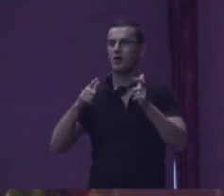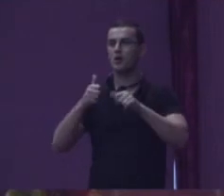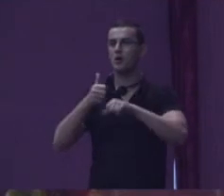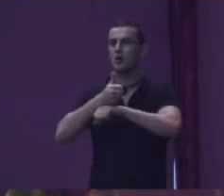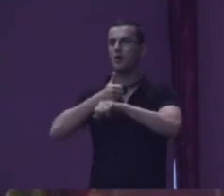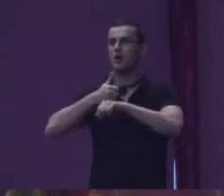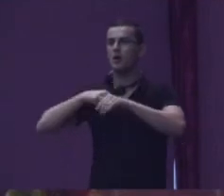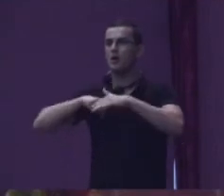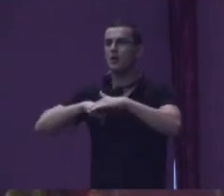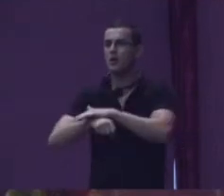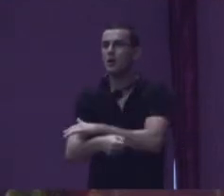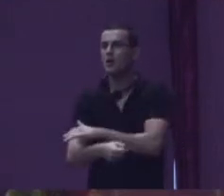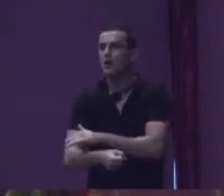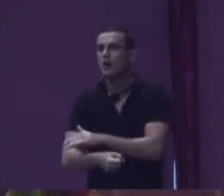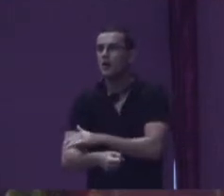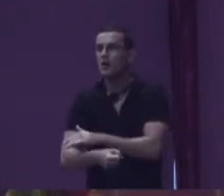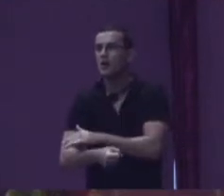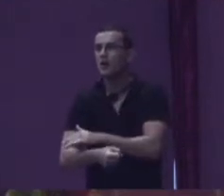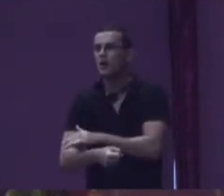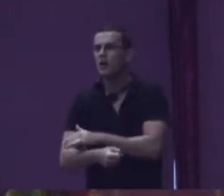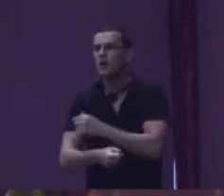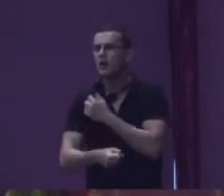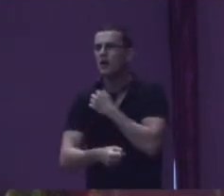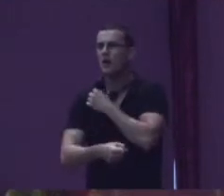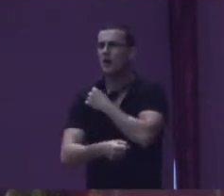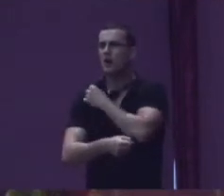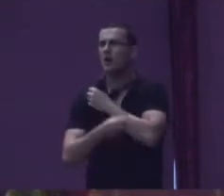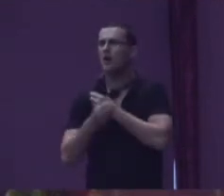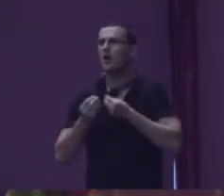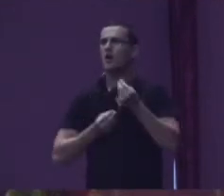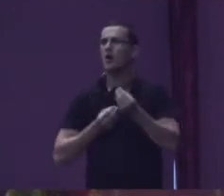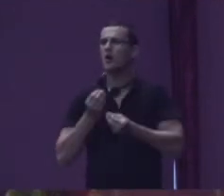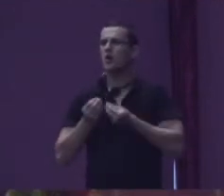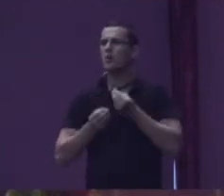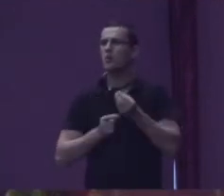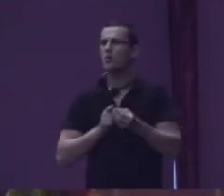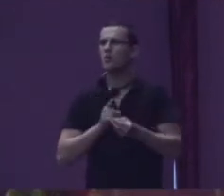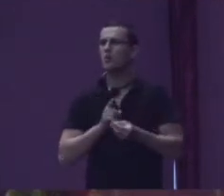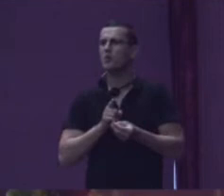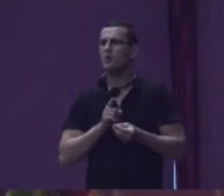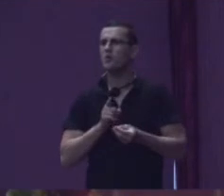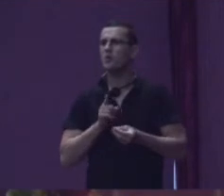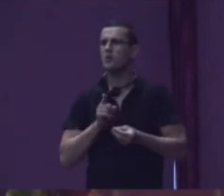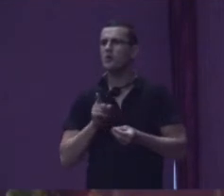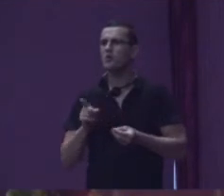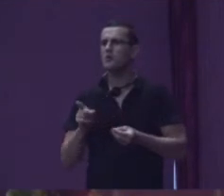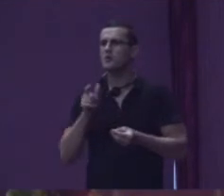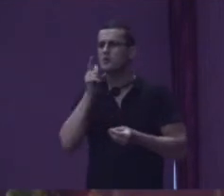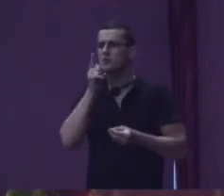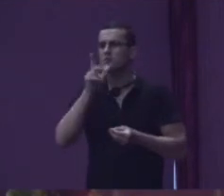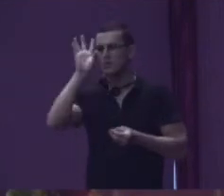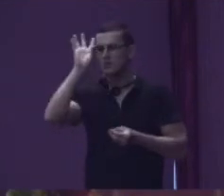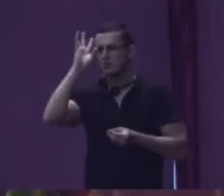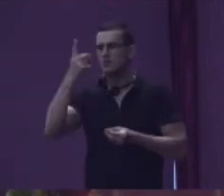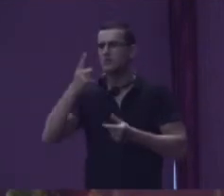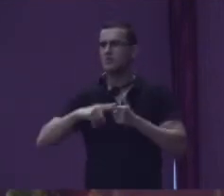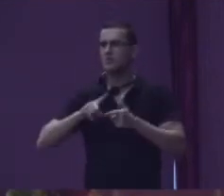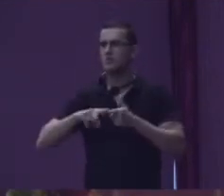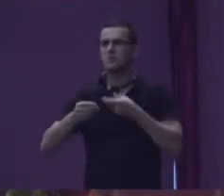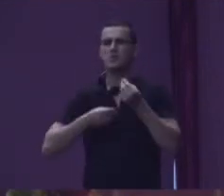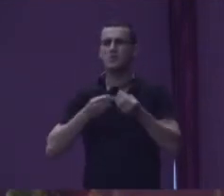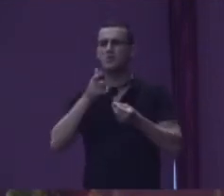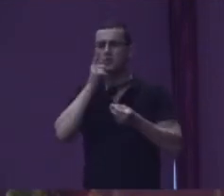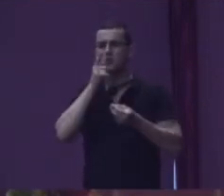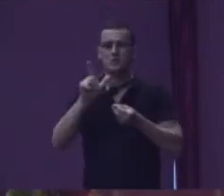que você gostaria de ouvir. E eu gostaria de saber como é que você fez para sair dessa situação, né? De que maneira você